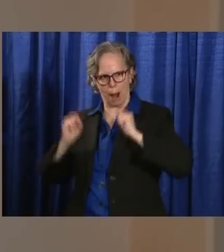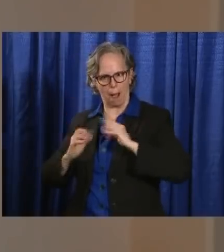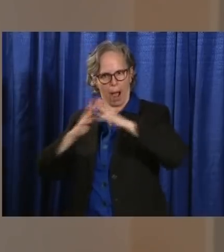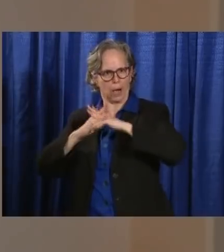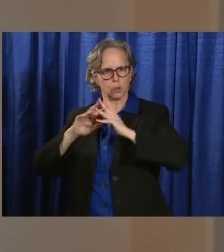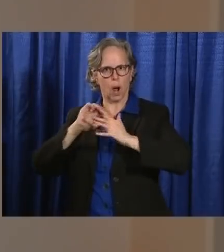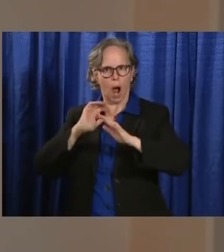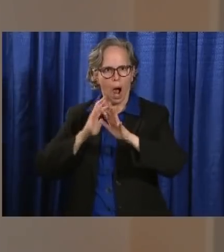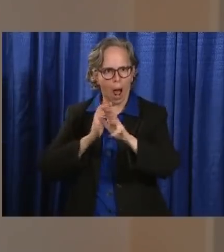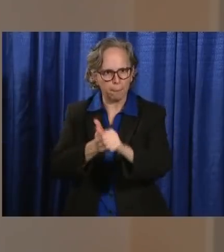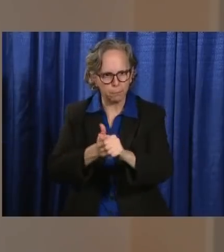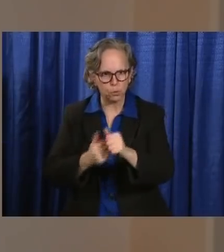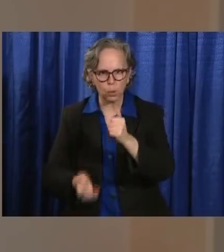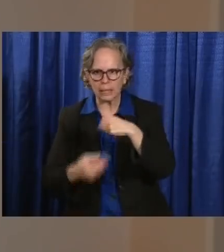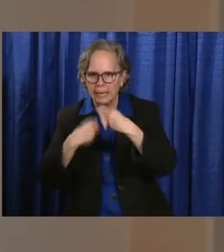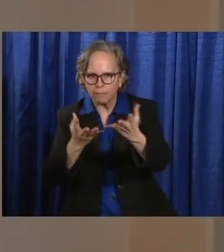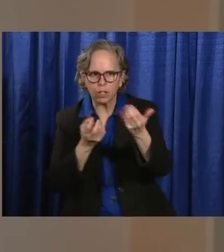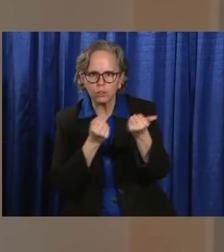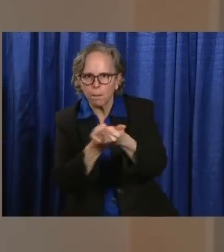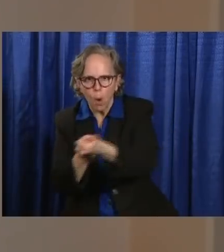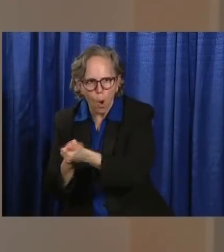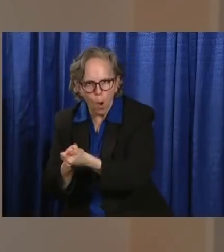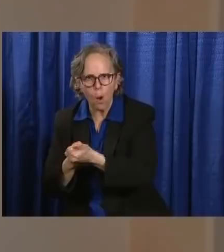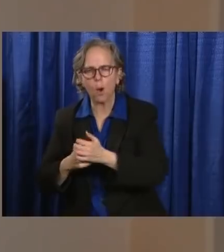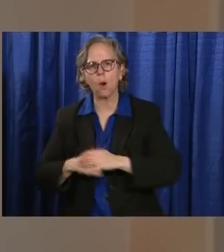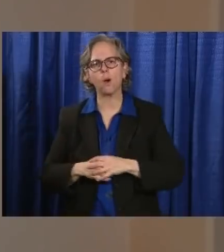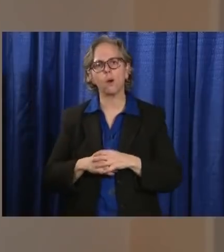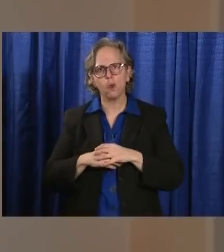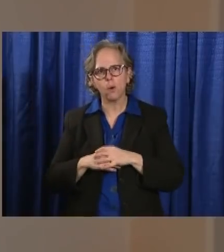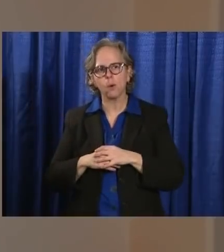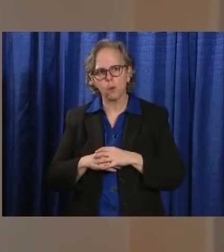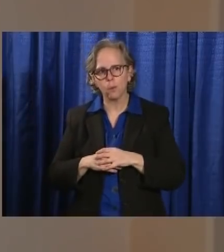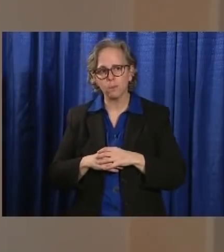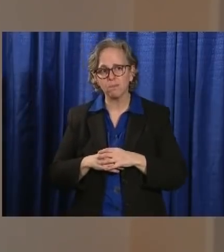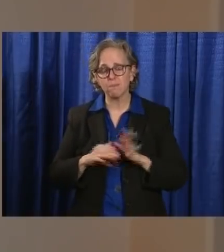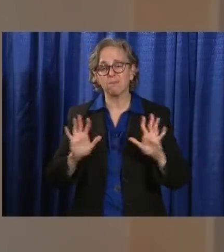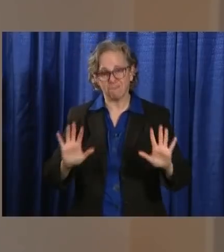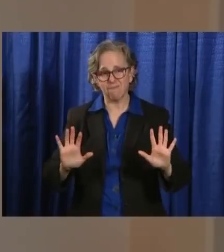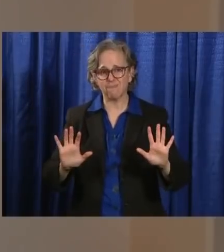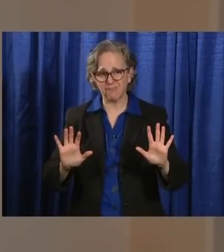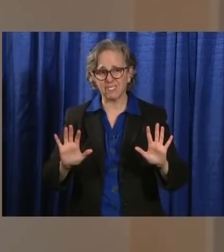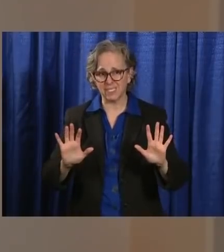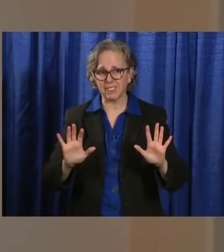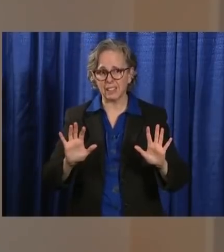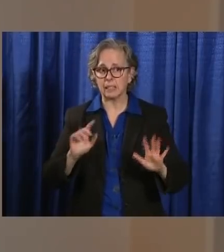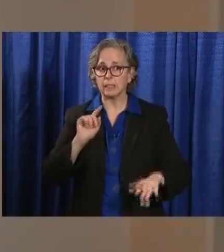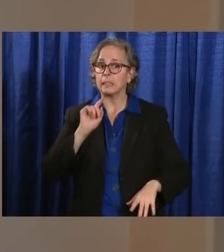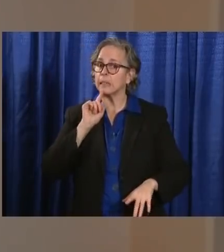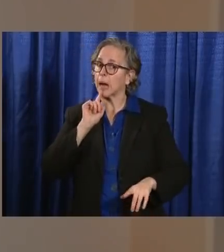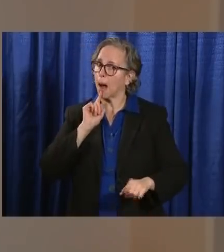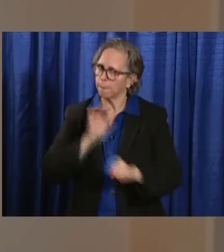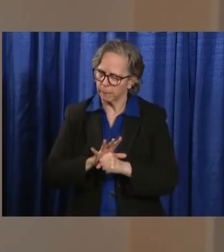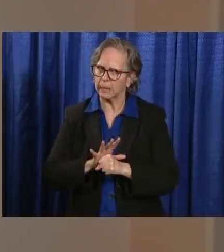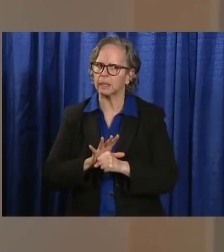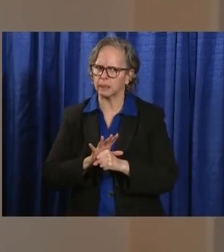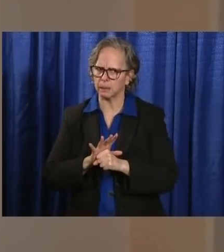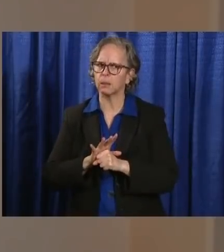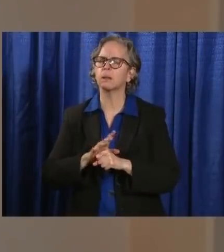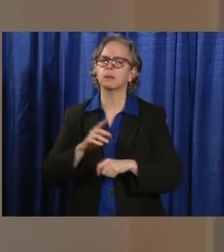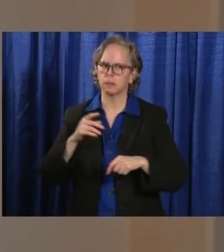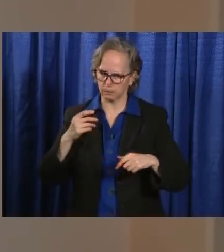that's needed for them. So we are very, very committed to making sure that they're taken care